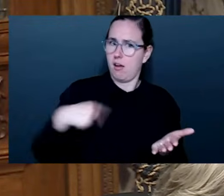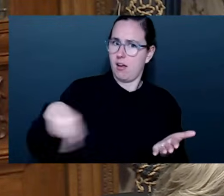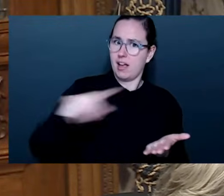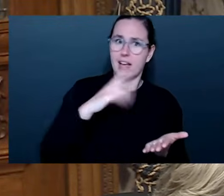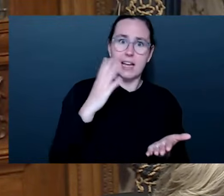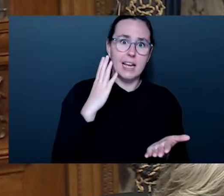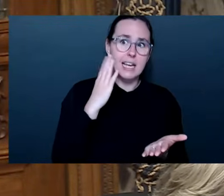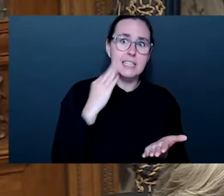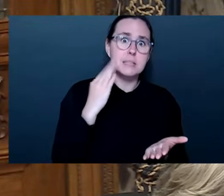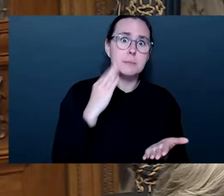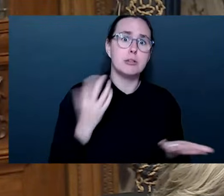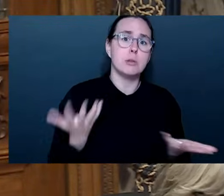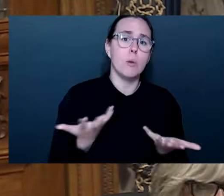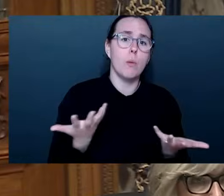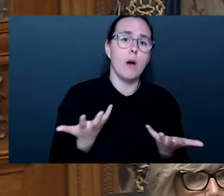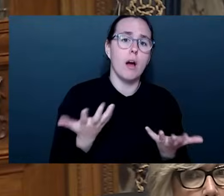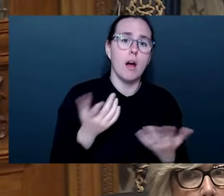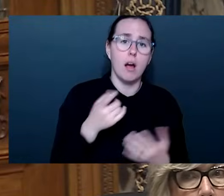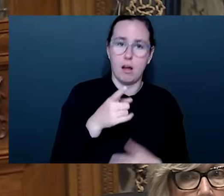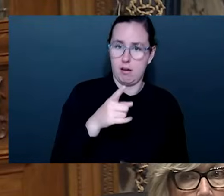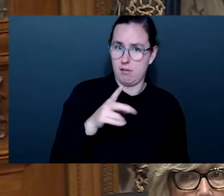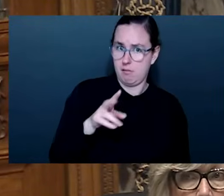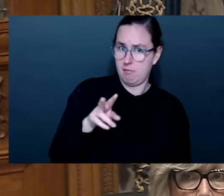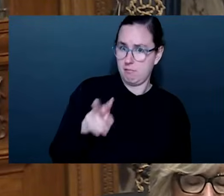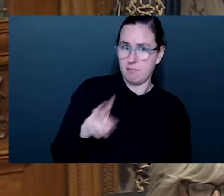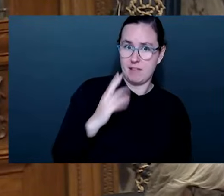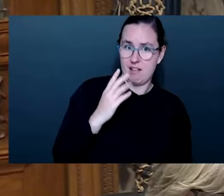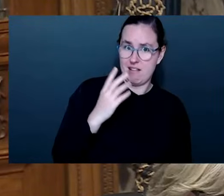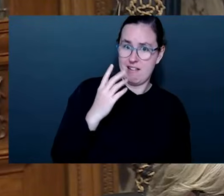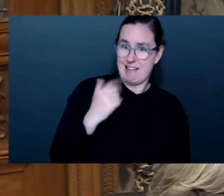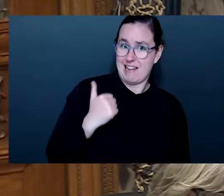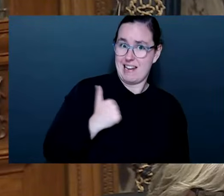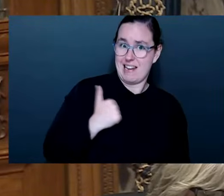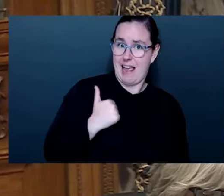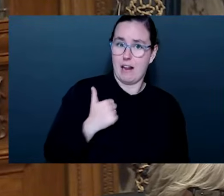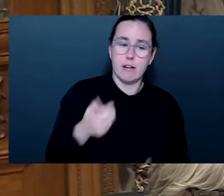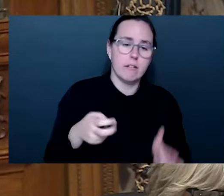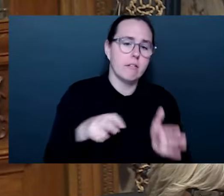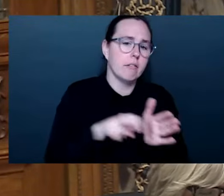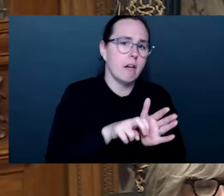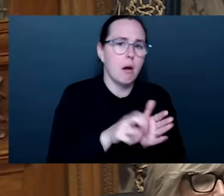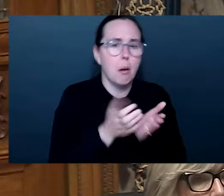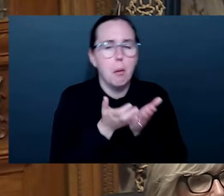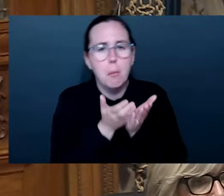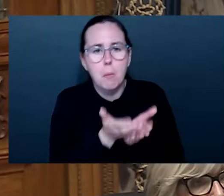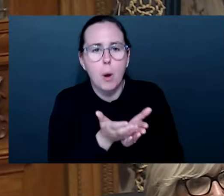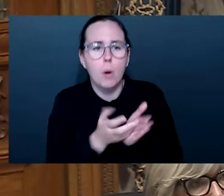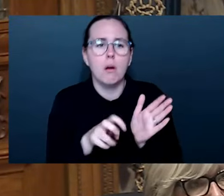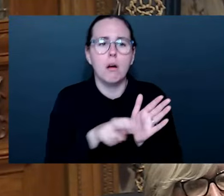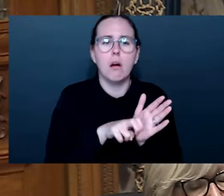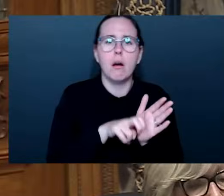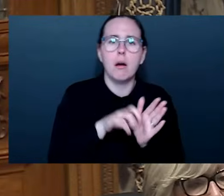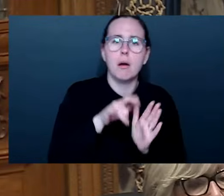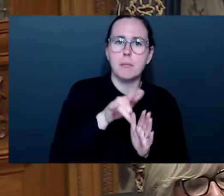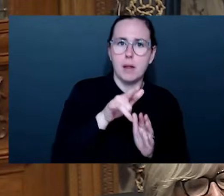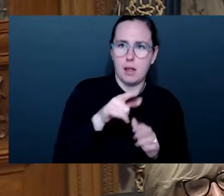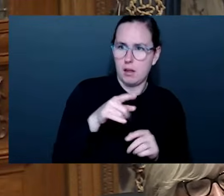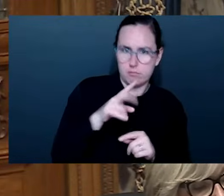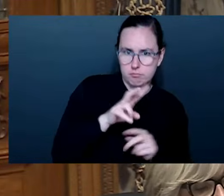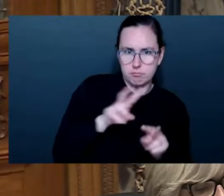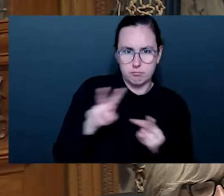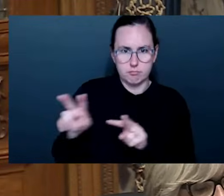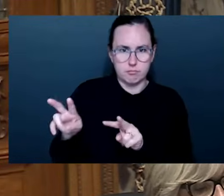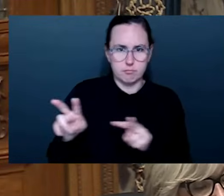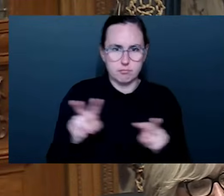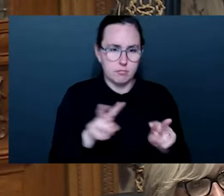through this building, I see immigrants everywhere, in my caucus team, in precinct services, tending the building and the